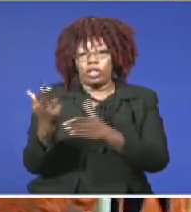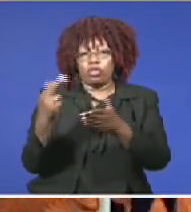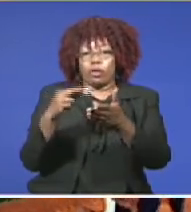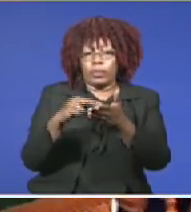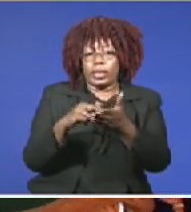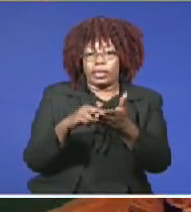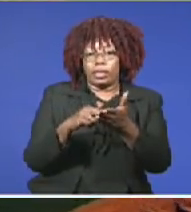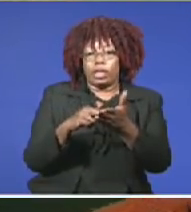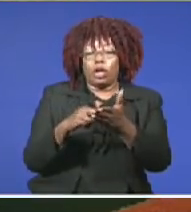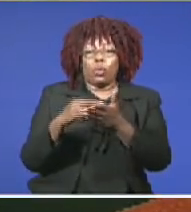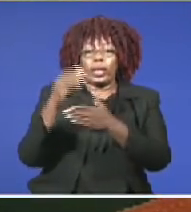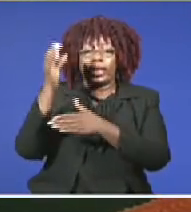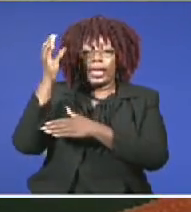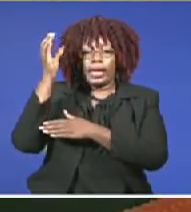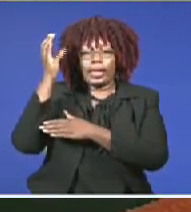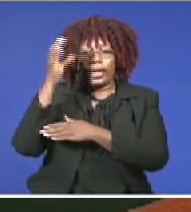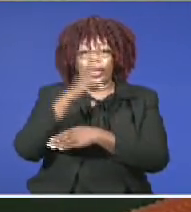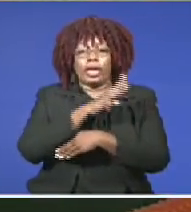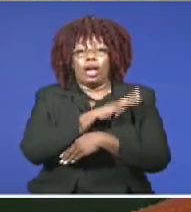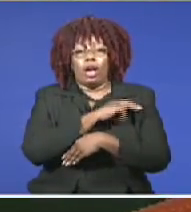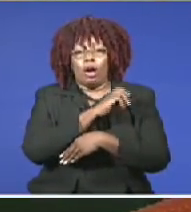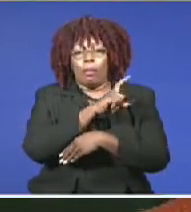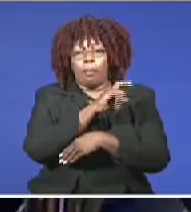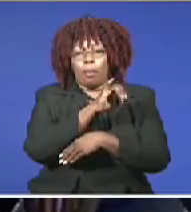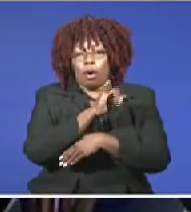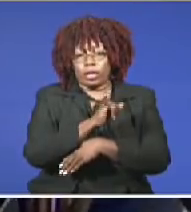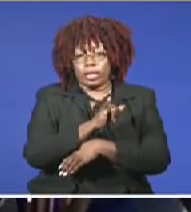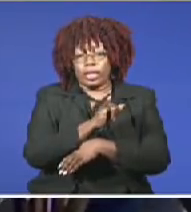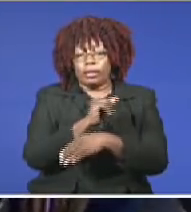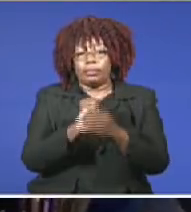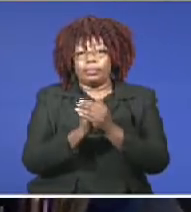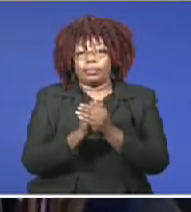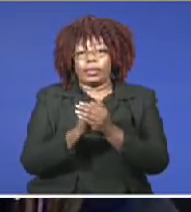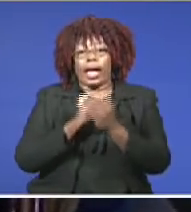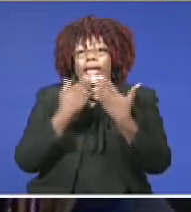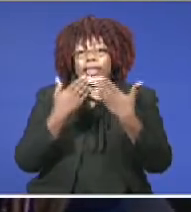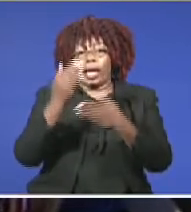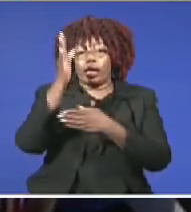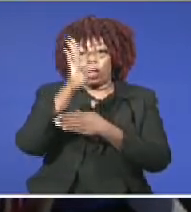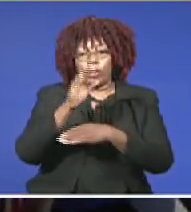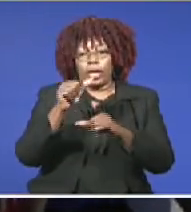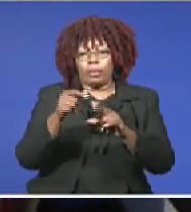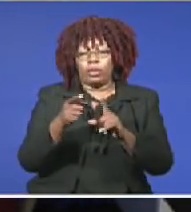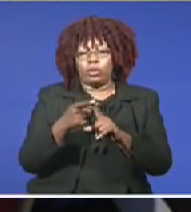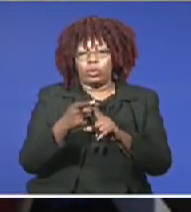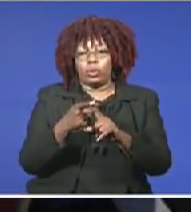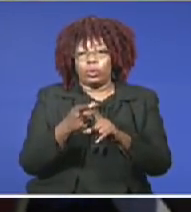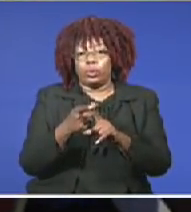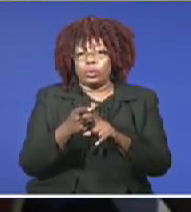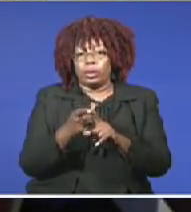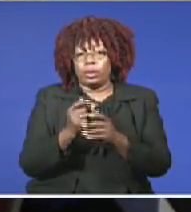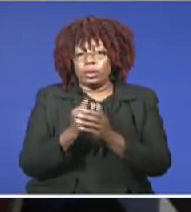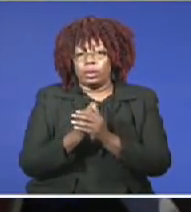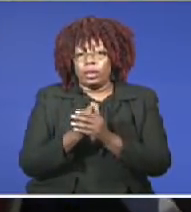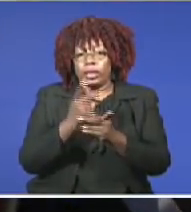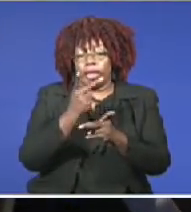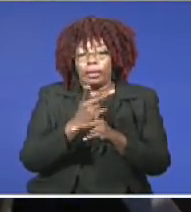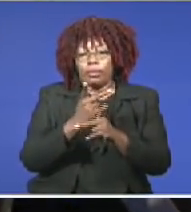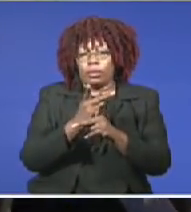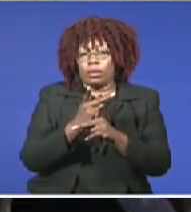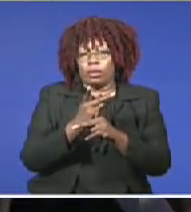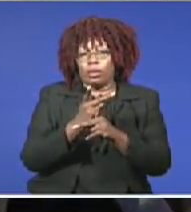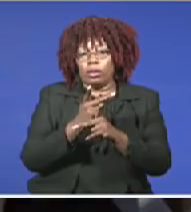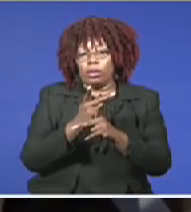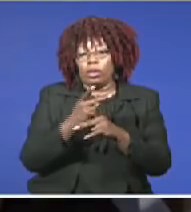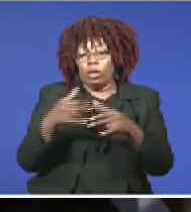with Clay Moxie aboard the tiller. In 2 years in a row, I thank God that I was able to hold the floating trophy